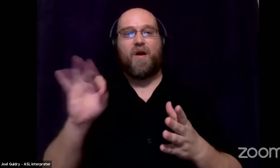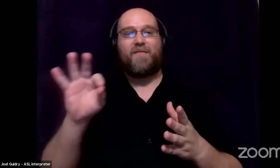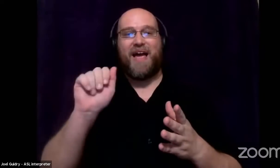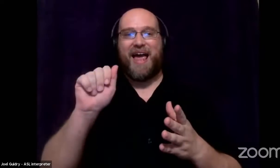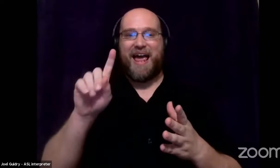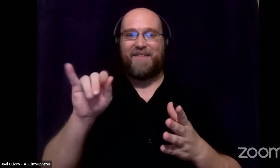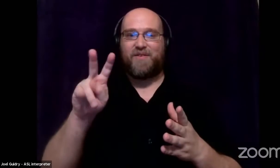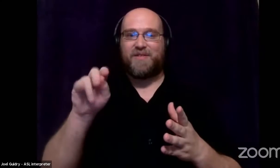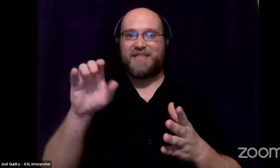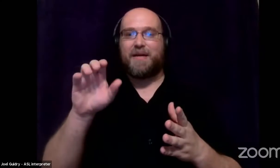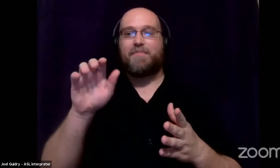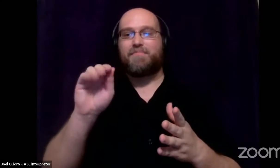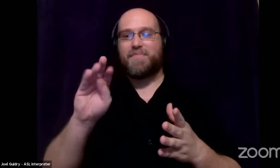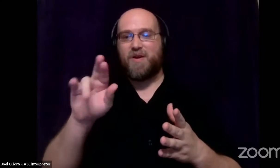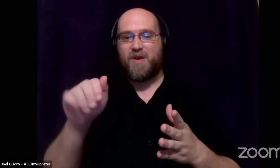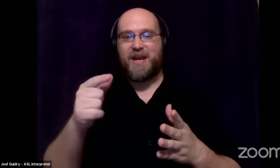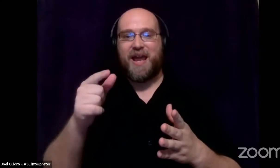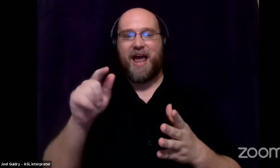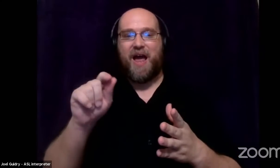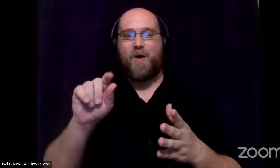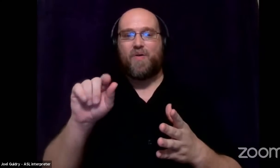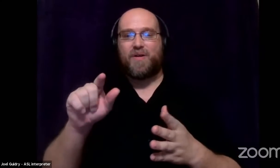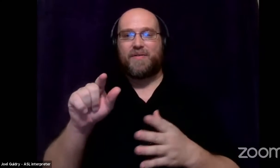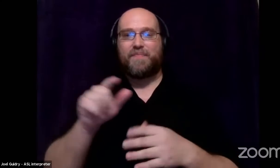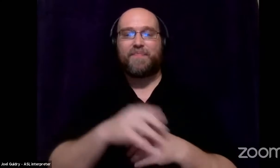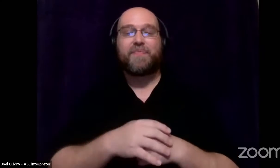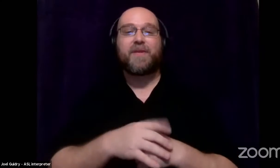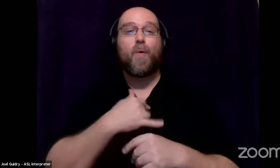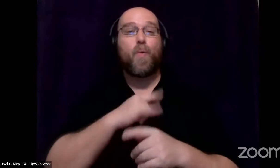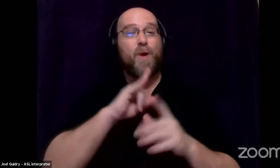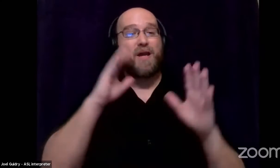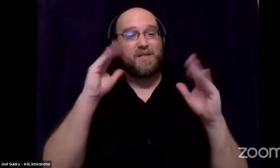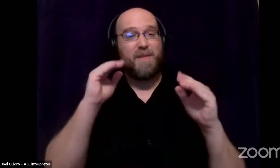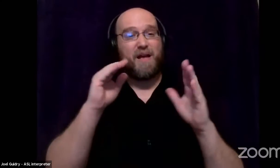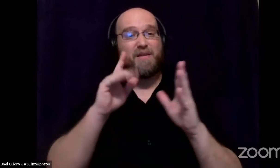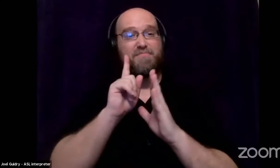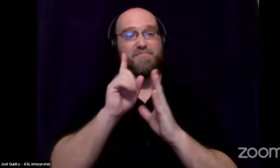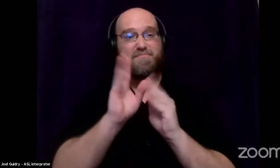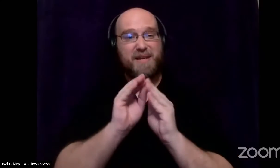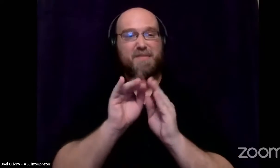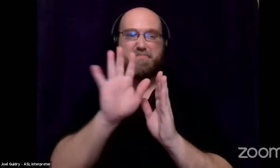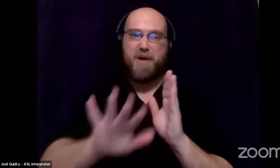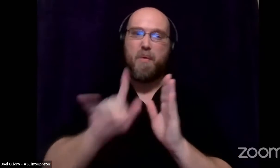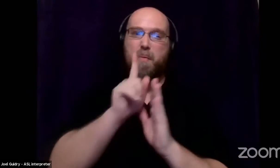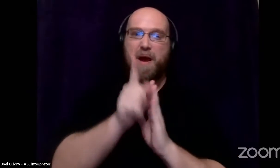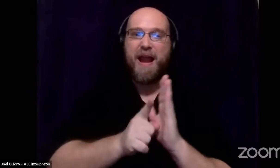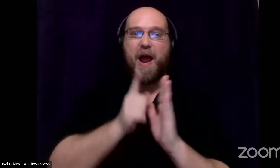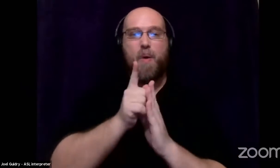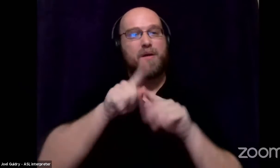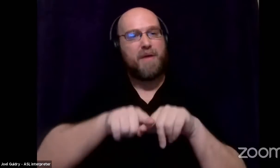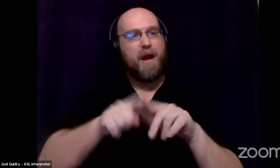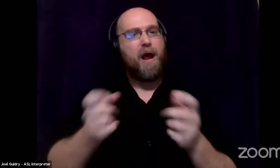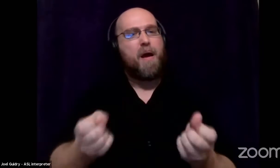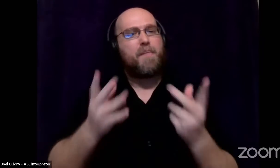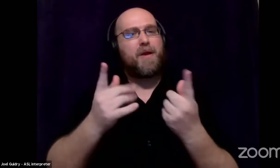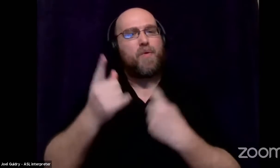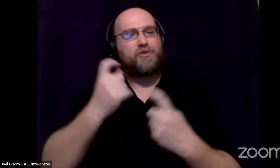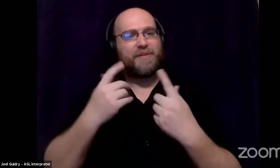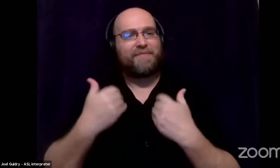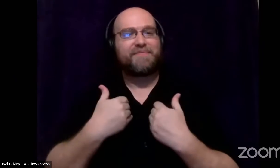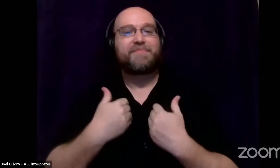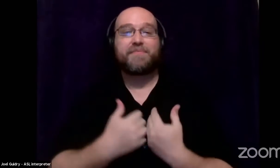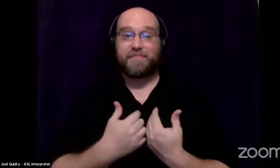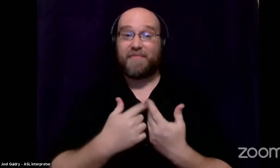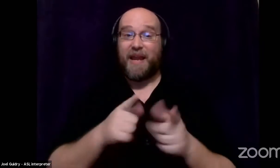Organizing Mary Howes. We expect this meeting to run approximately an hour, depending on questions later. As I said earlier, we're